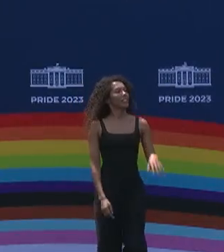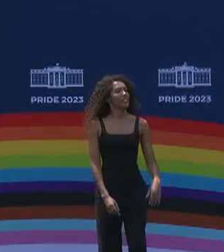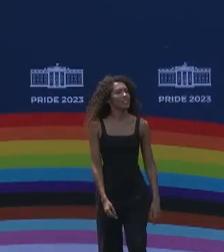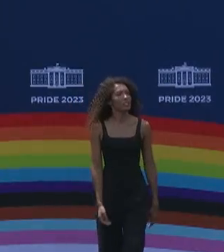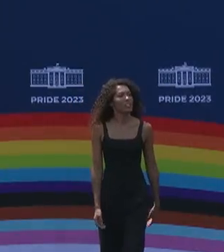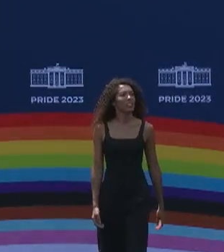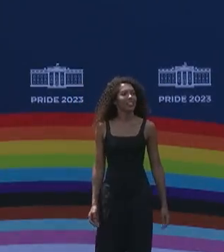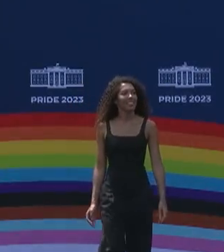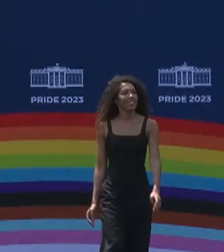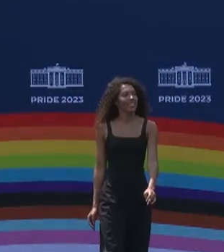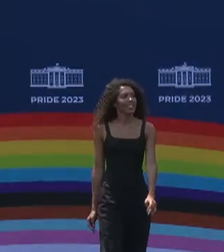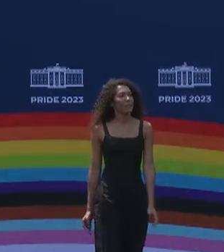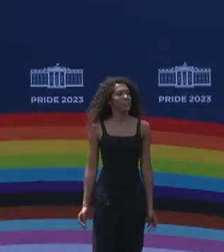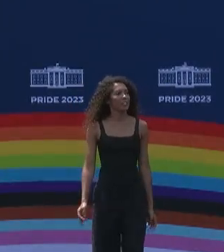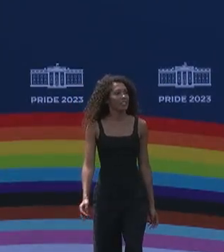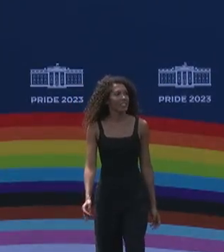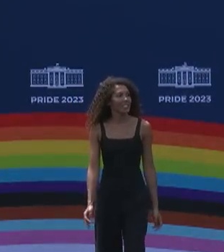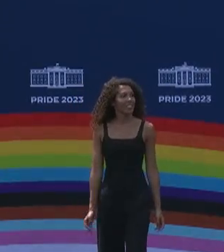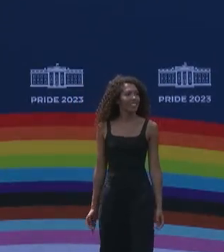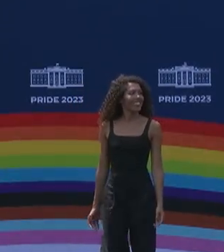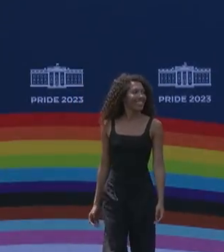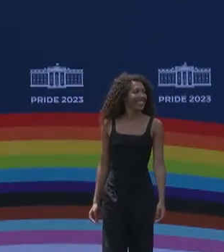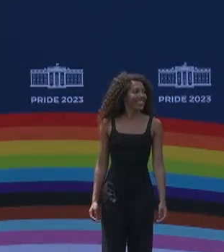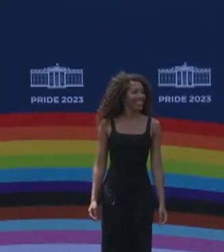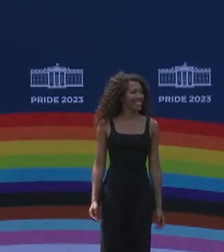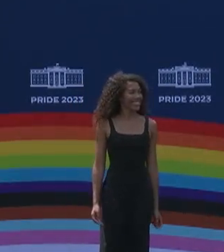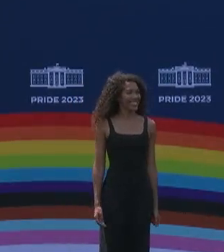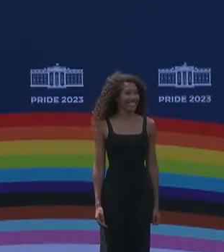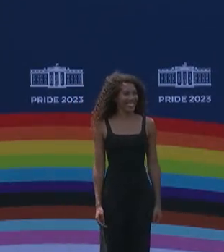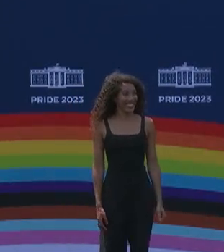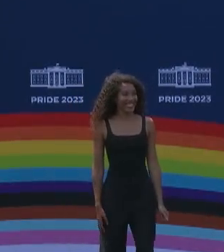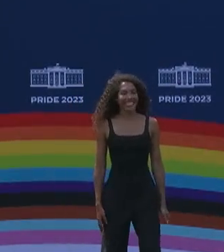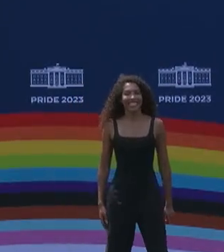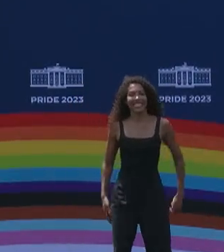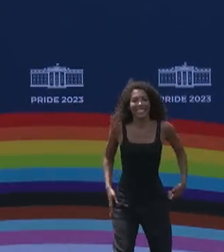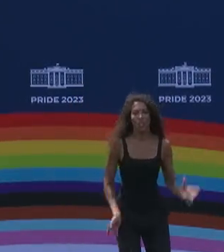all. We've got a couple more for you. Let's dance.